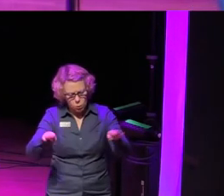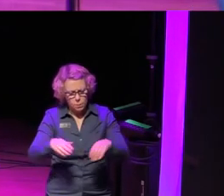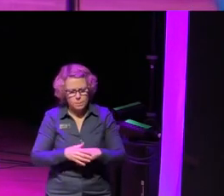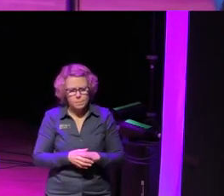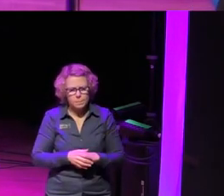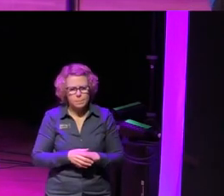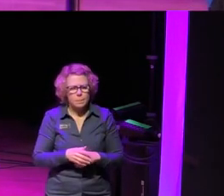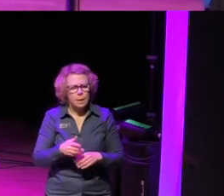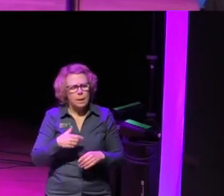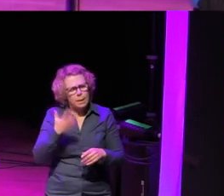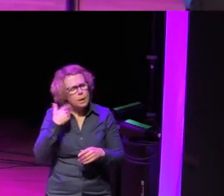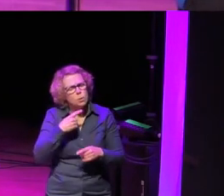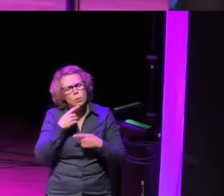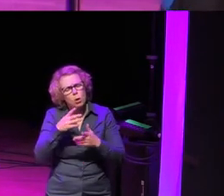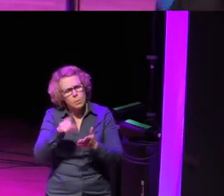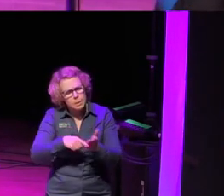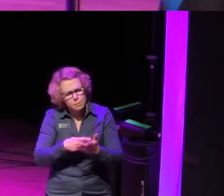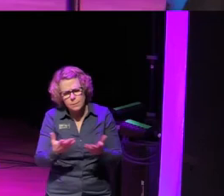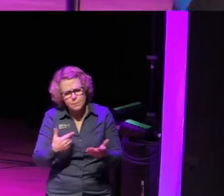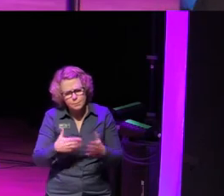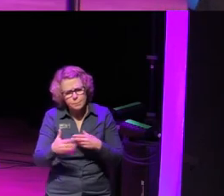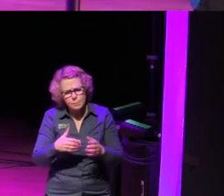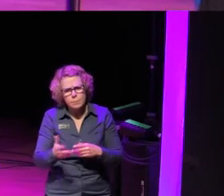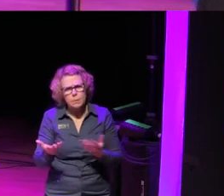you would give us some advice, what should we do?